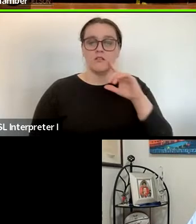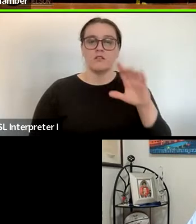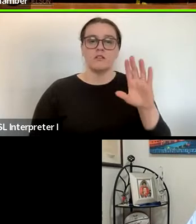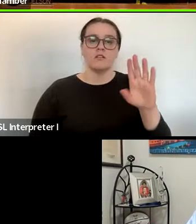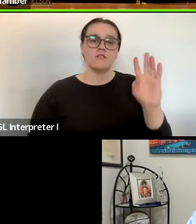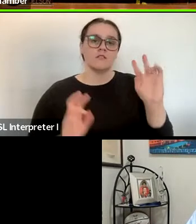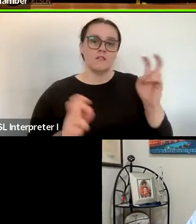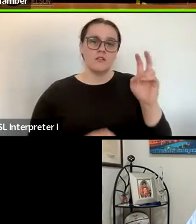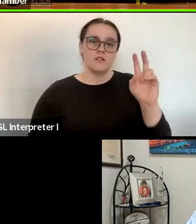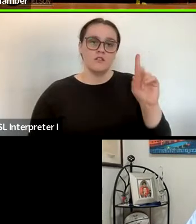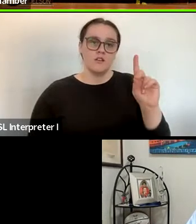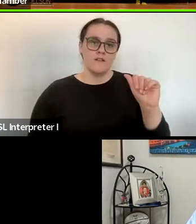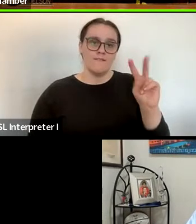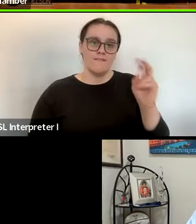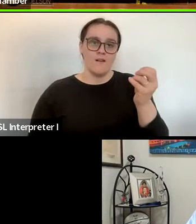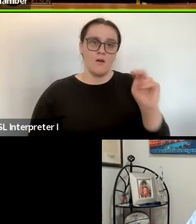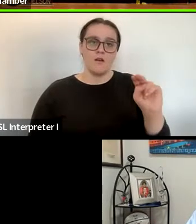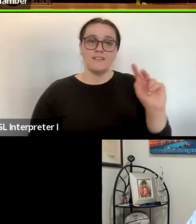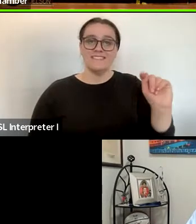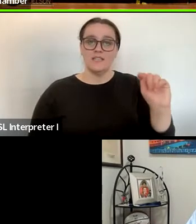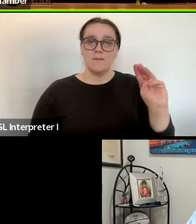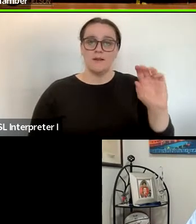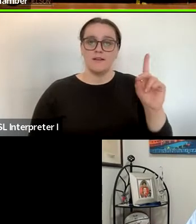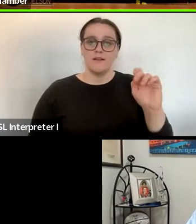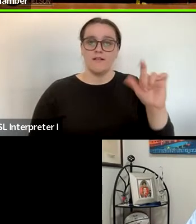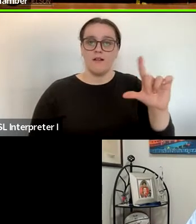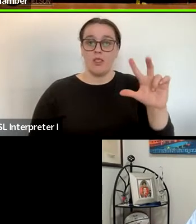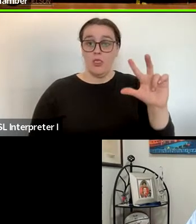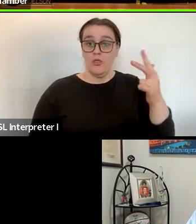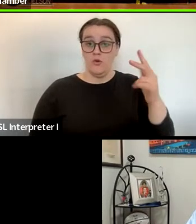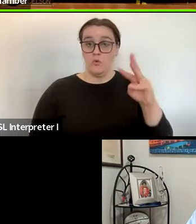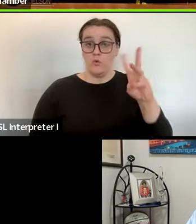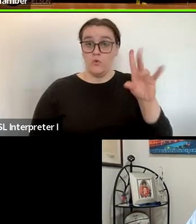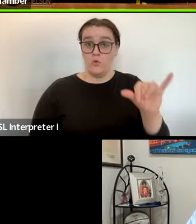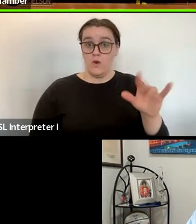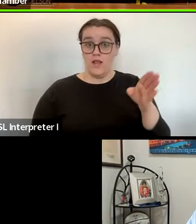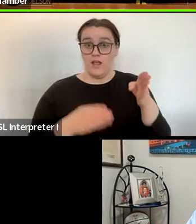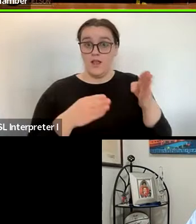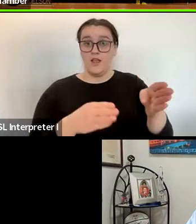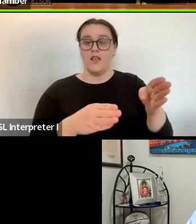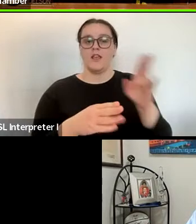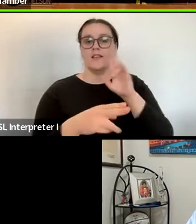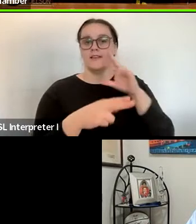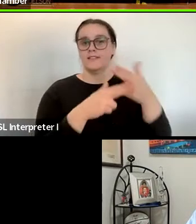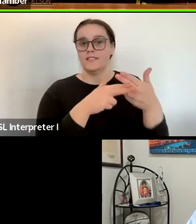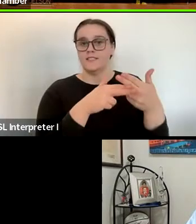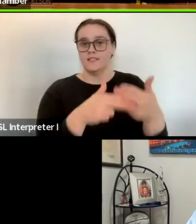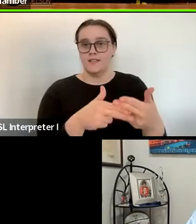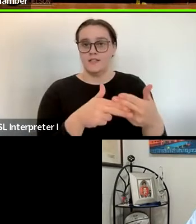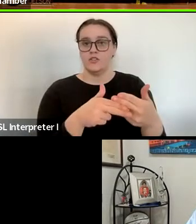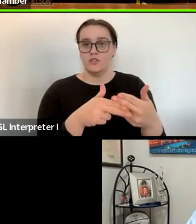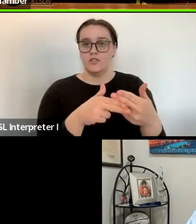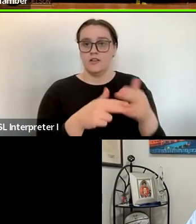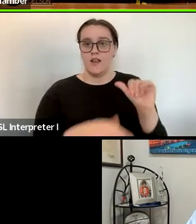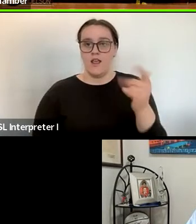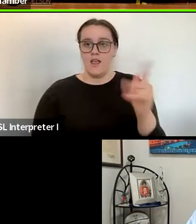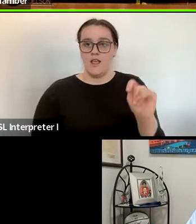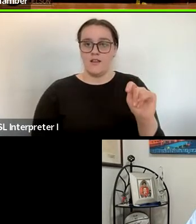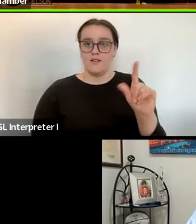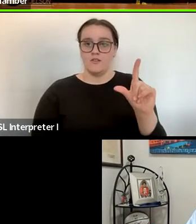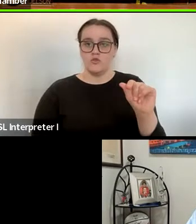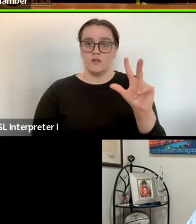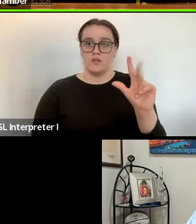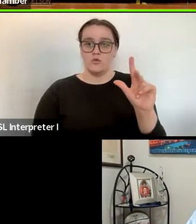Third Way Designation Act of 2023. This bill would symbolically designate the 1400 block of Cedar Street